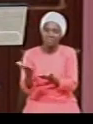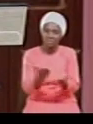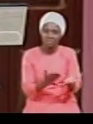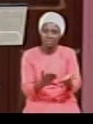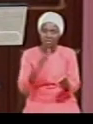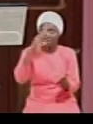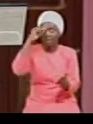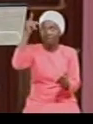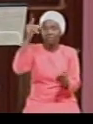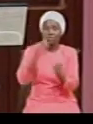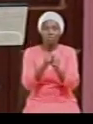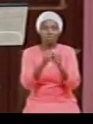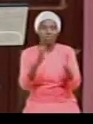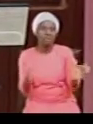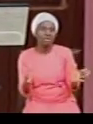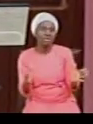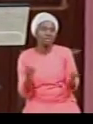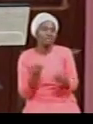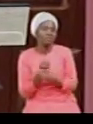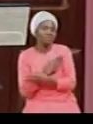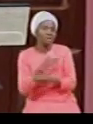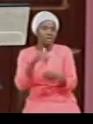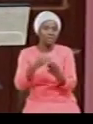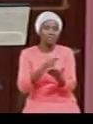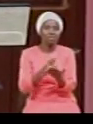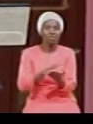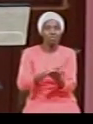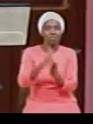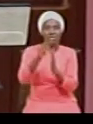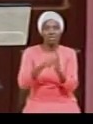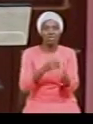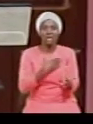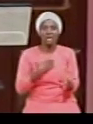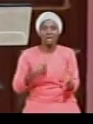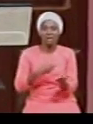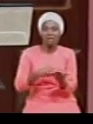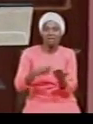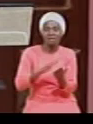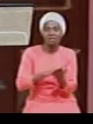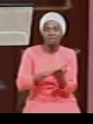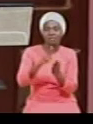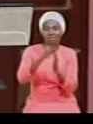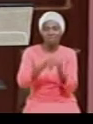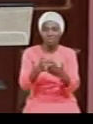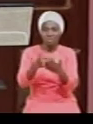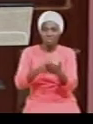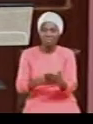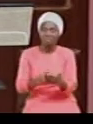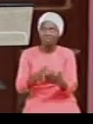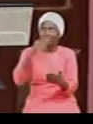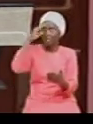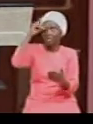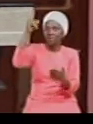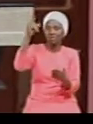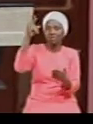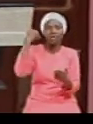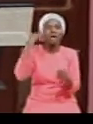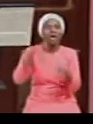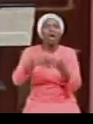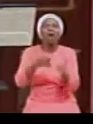without fear in holiness and righteousness before him. For how